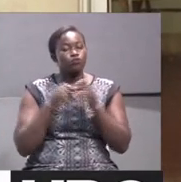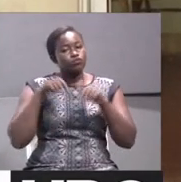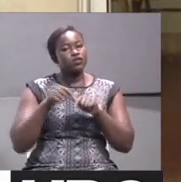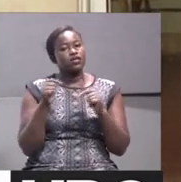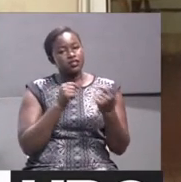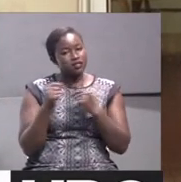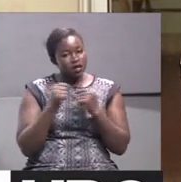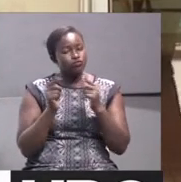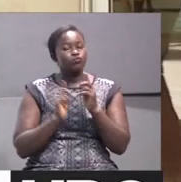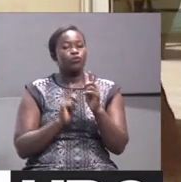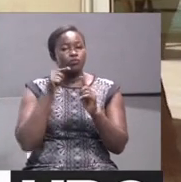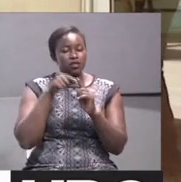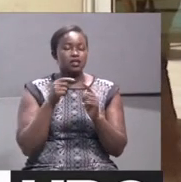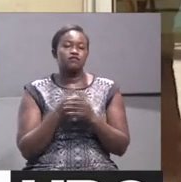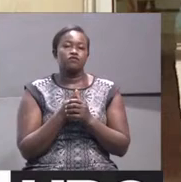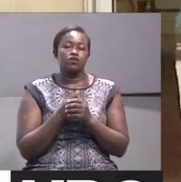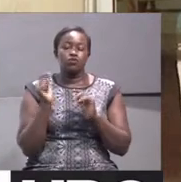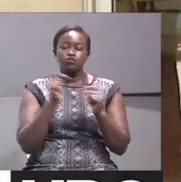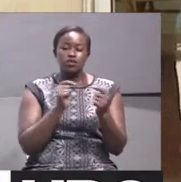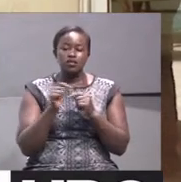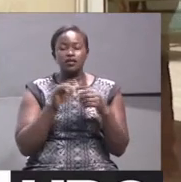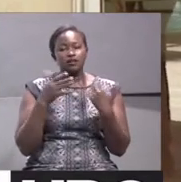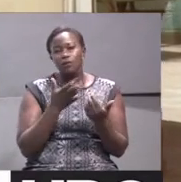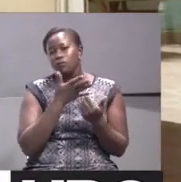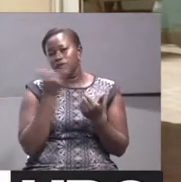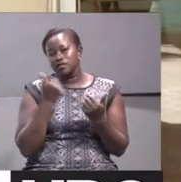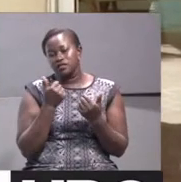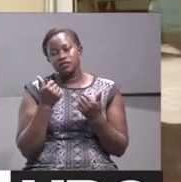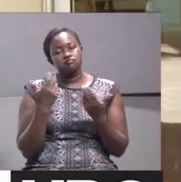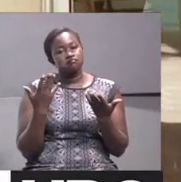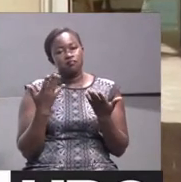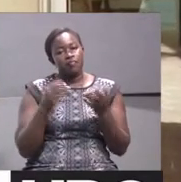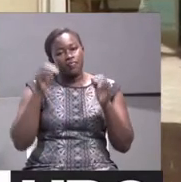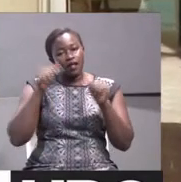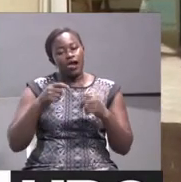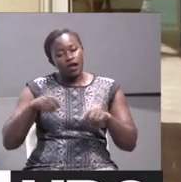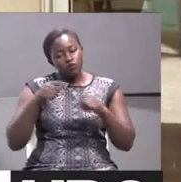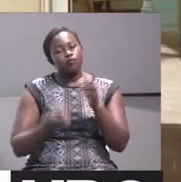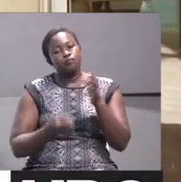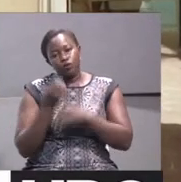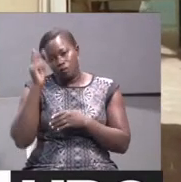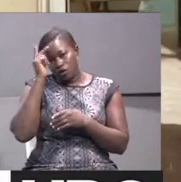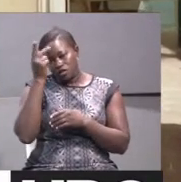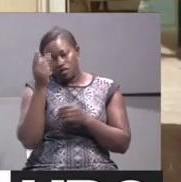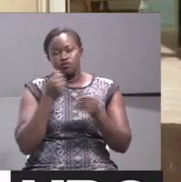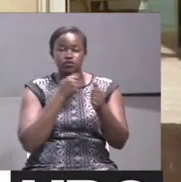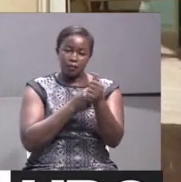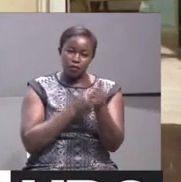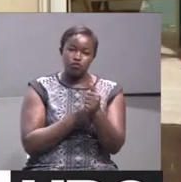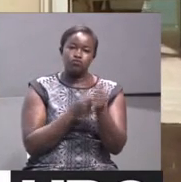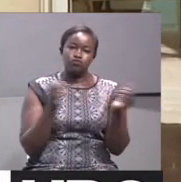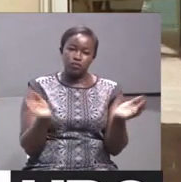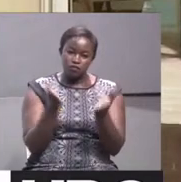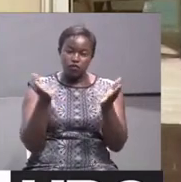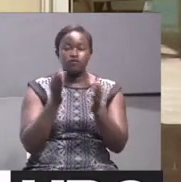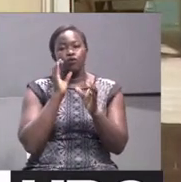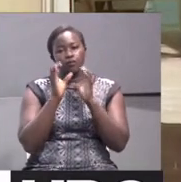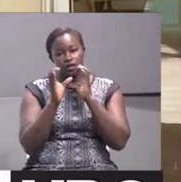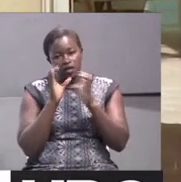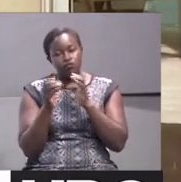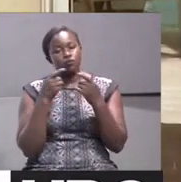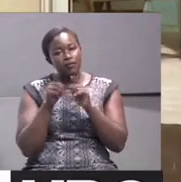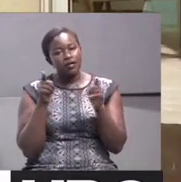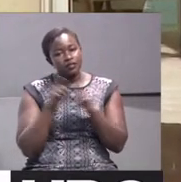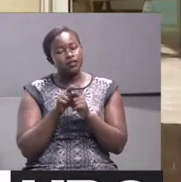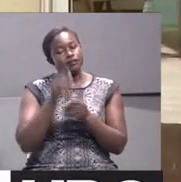geared towards, discussing how best do we have policies in place that support us to improve this communication, but also bring